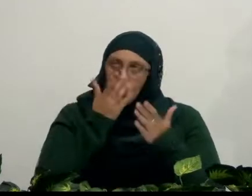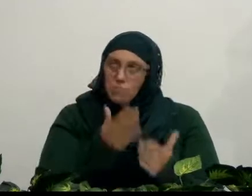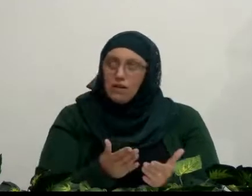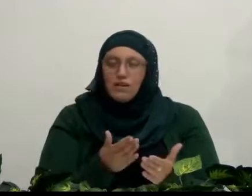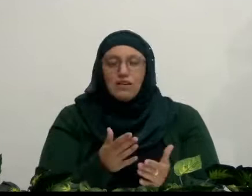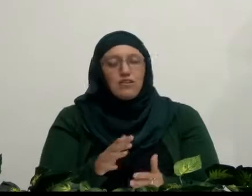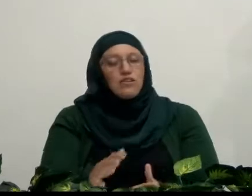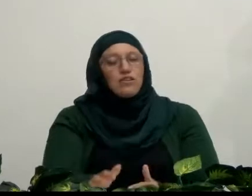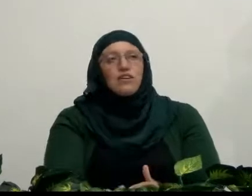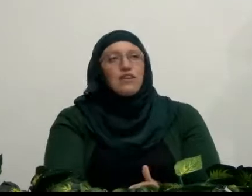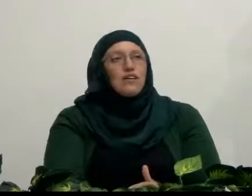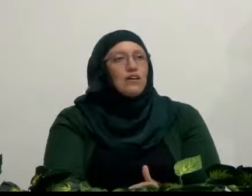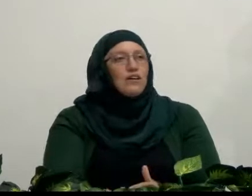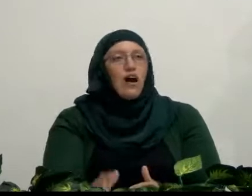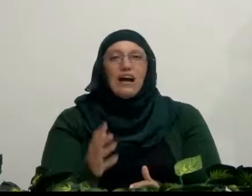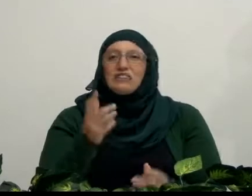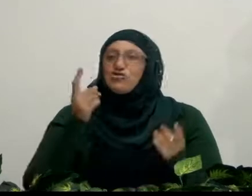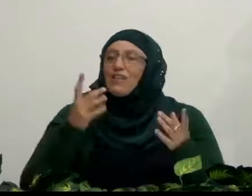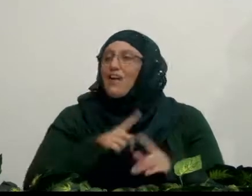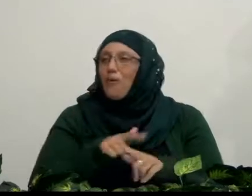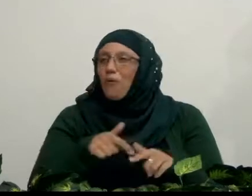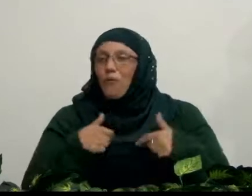Ya Allah, inshallah, we are of those people.